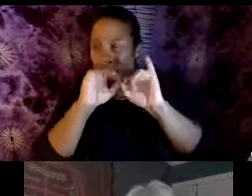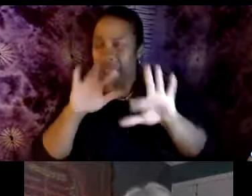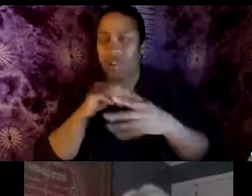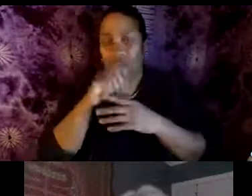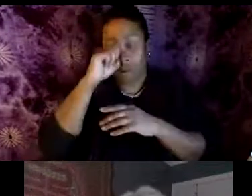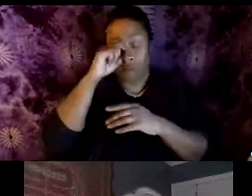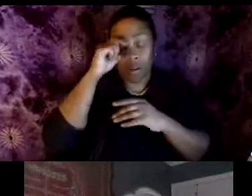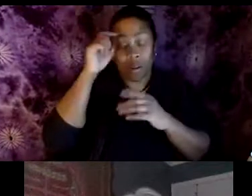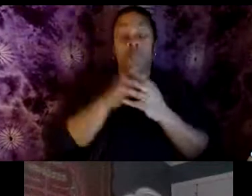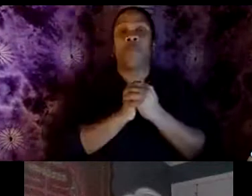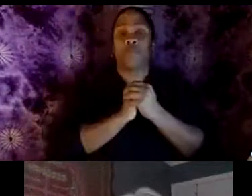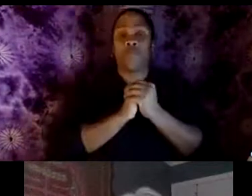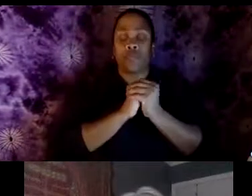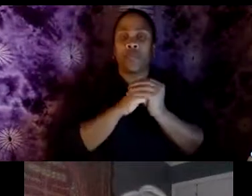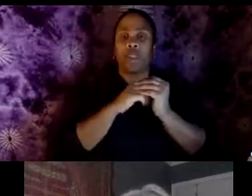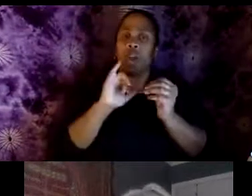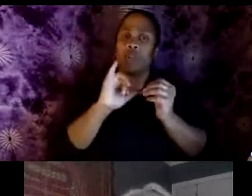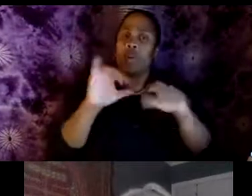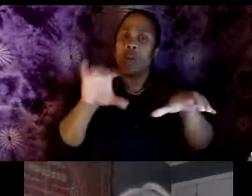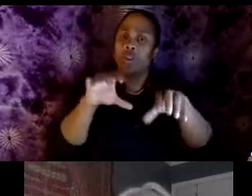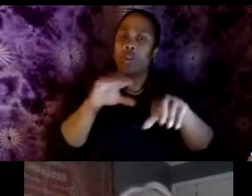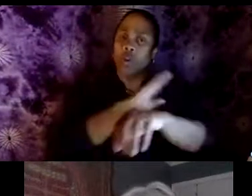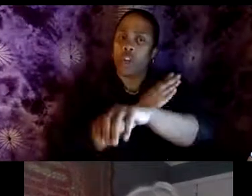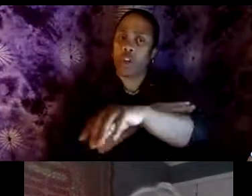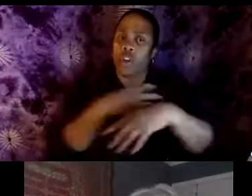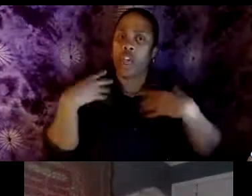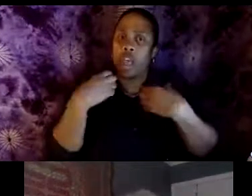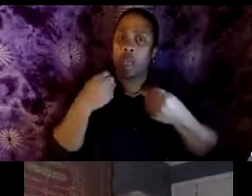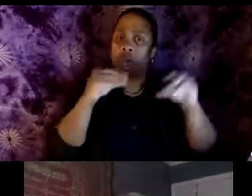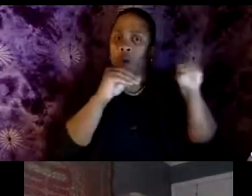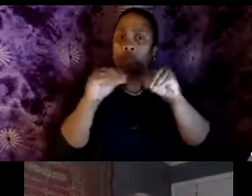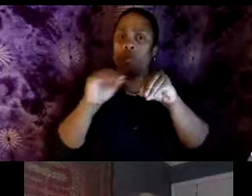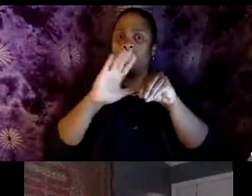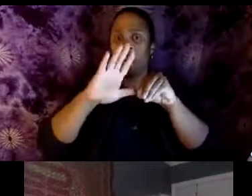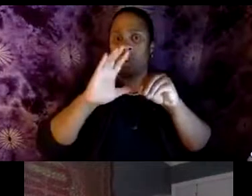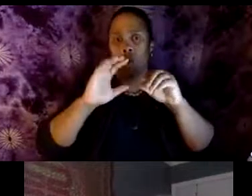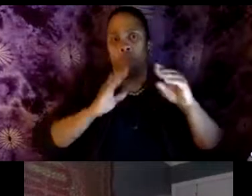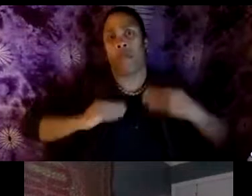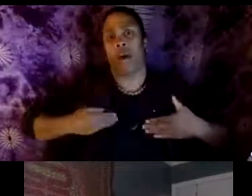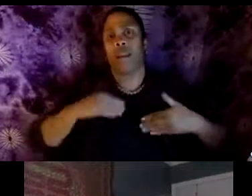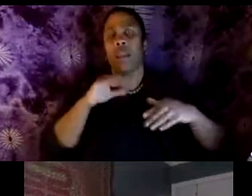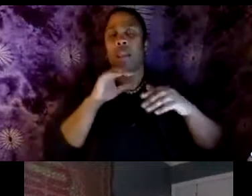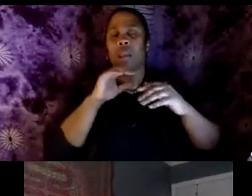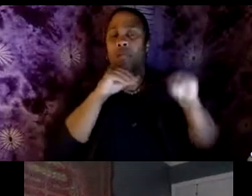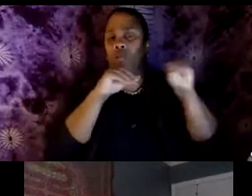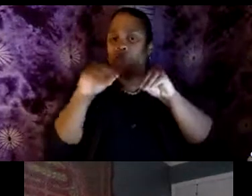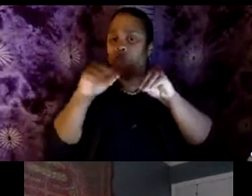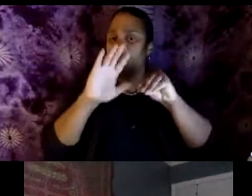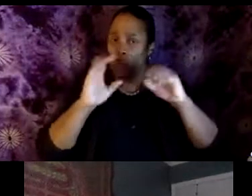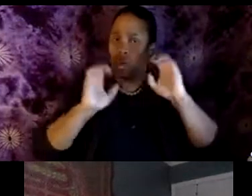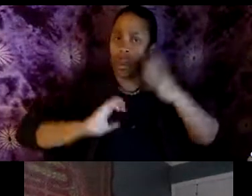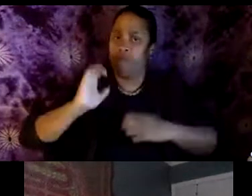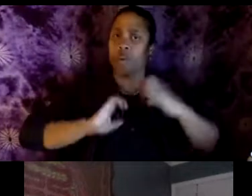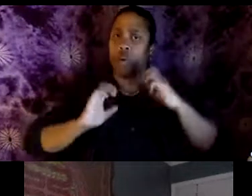movement and energetic healing, moving your body, moving those emotions through. And then I also offer